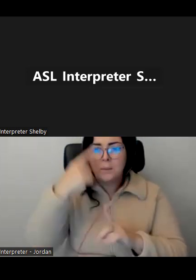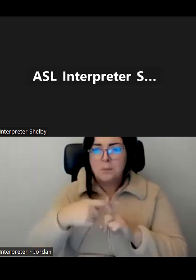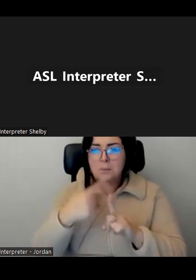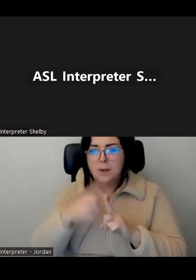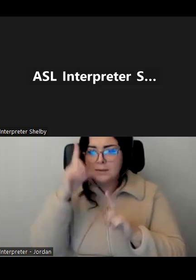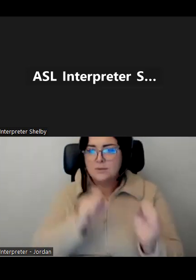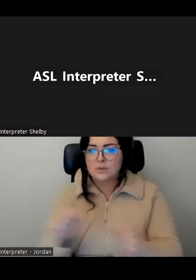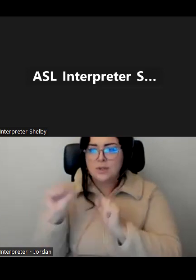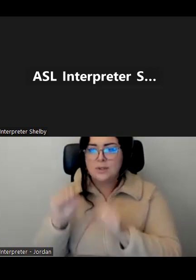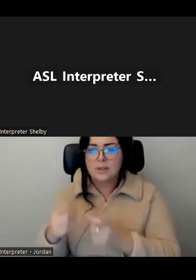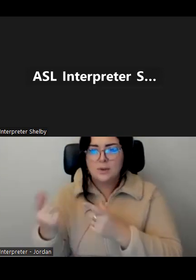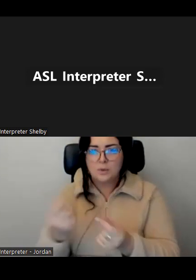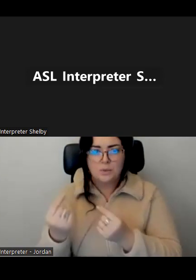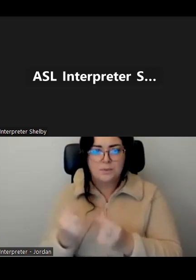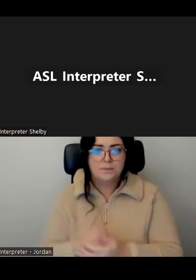as possible.